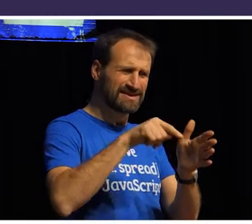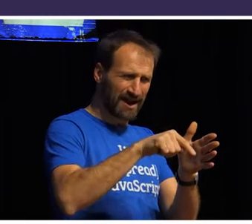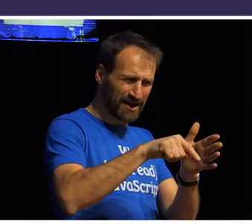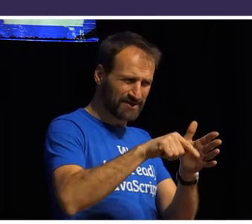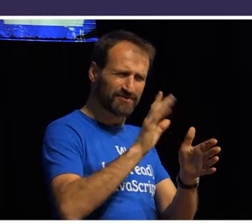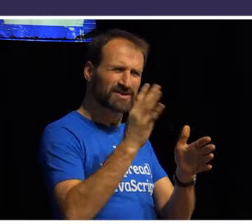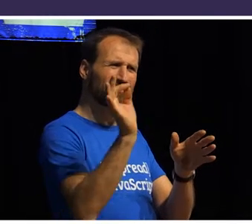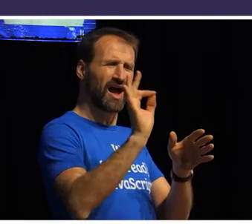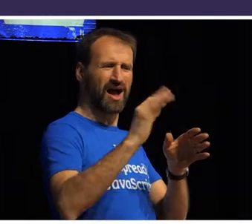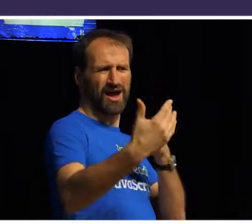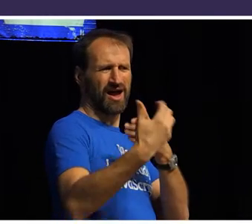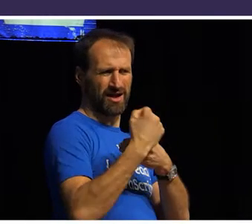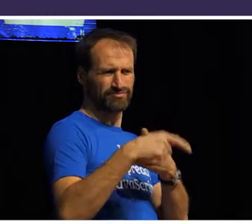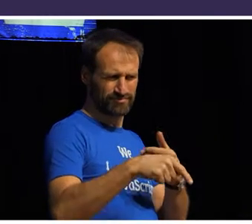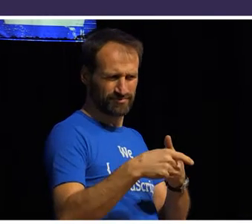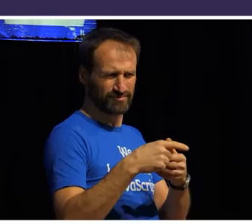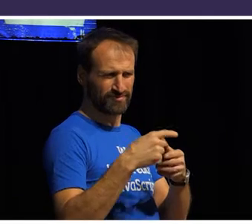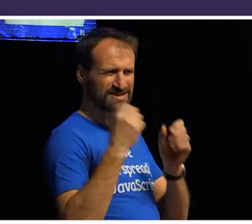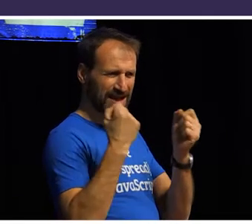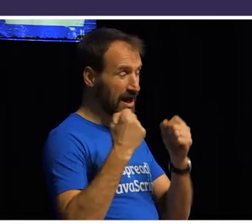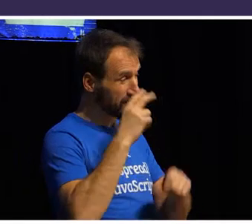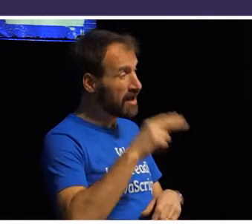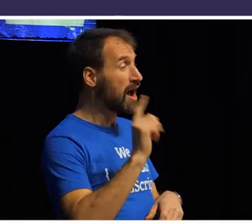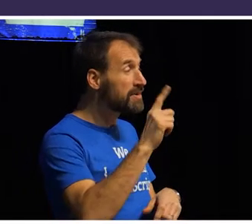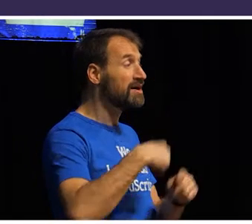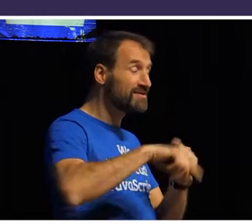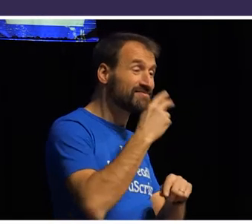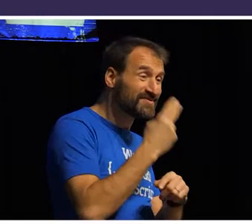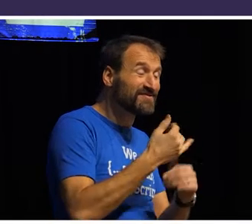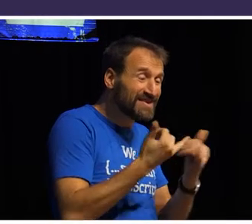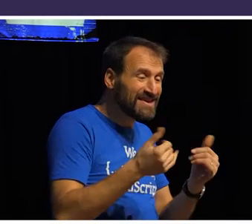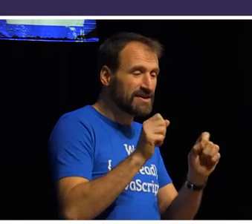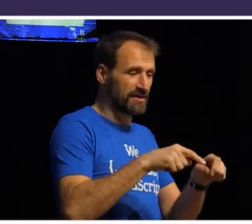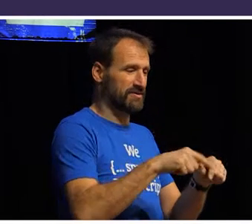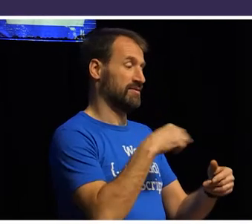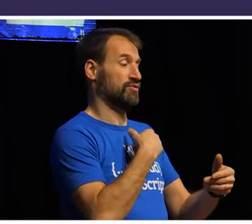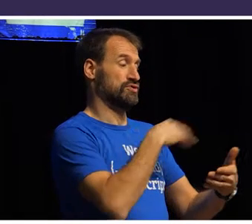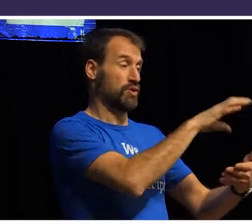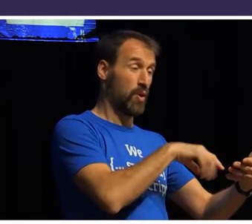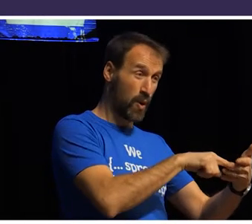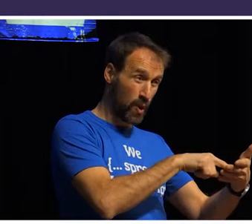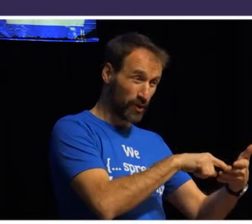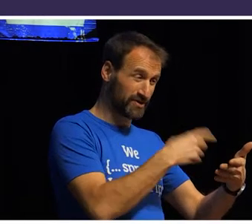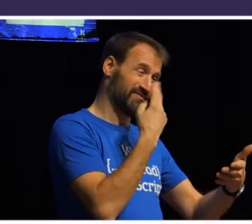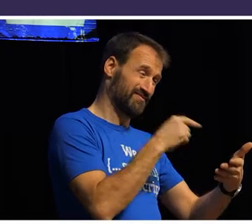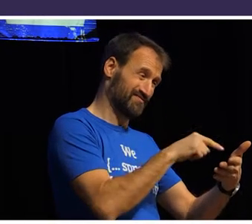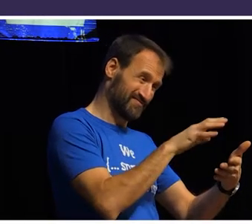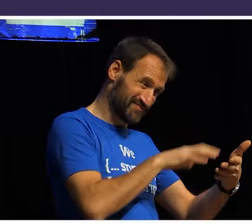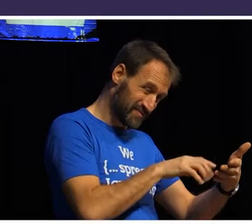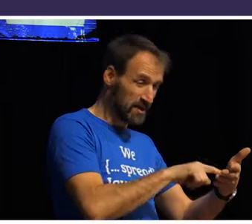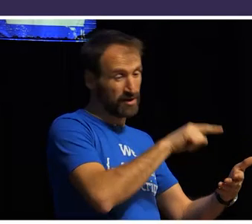aspect of it is to see the vulnerabilities and how can you kind of code to not have them and on the other side